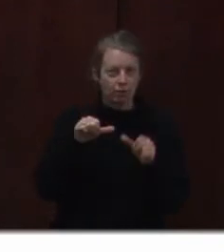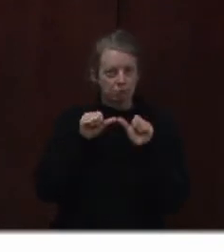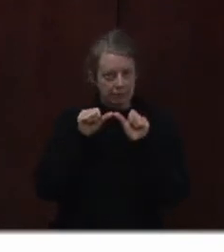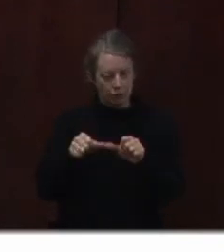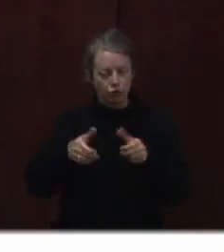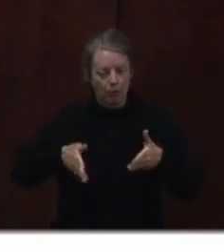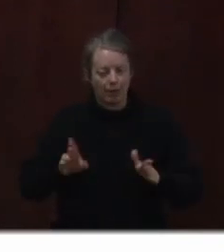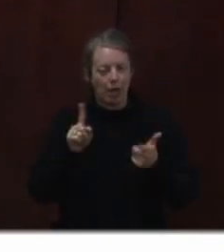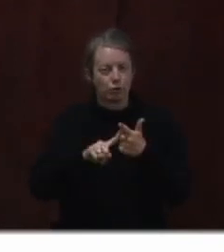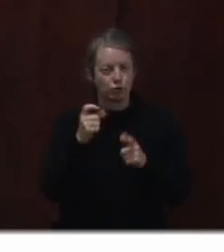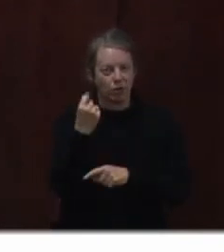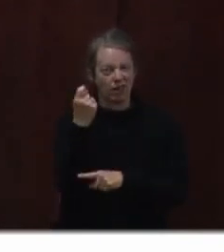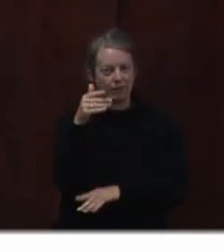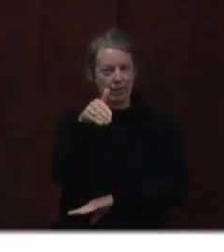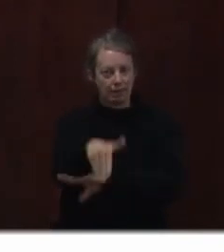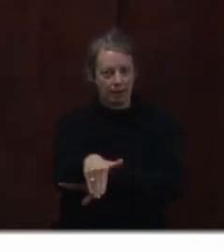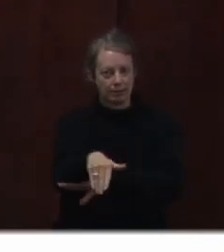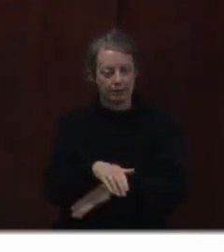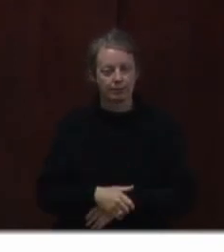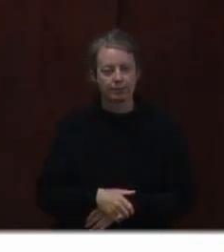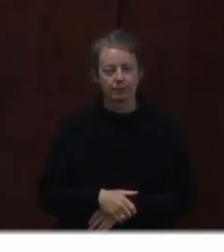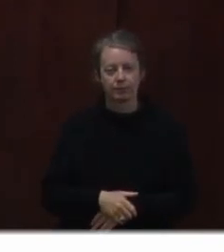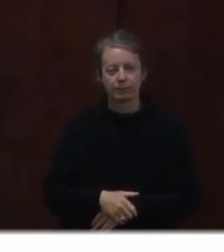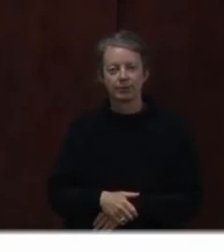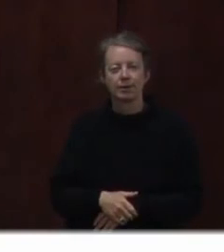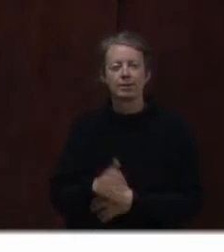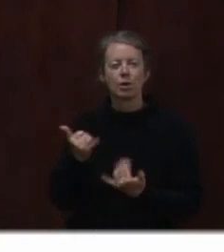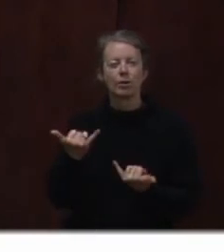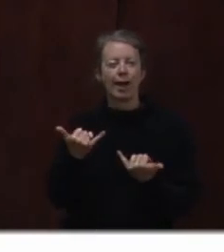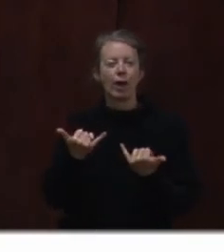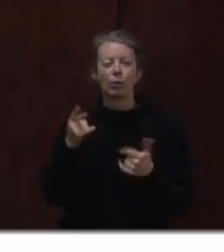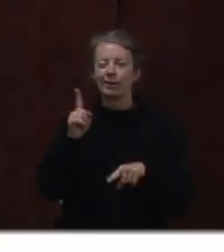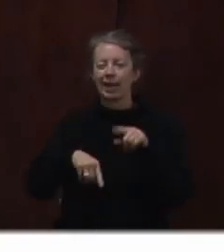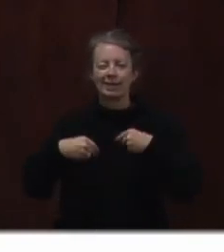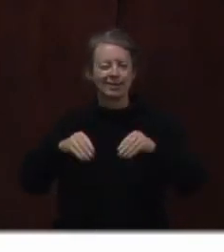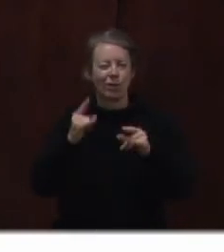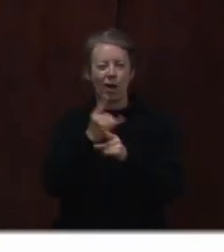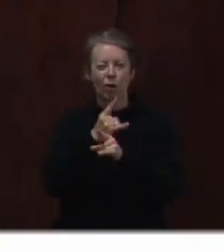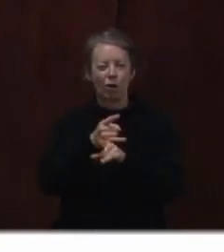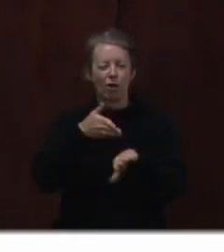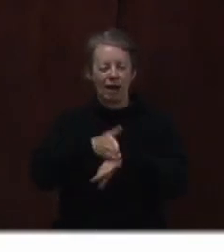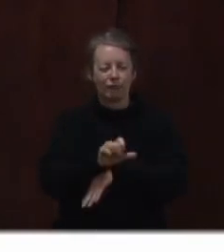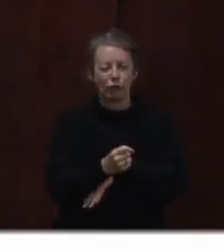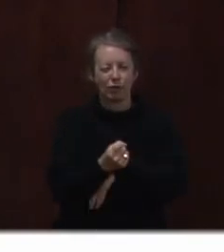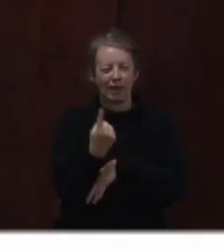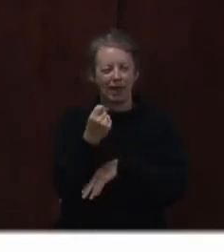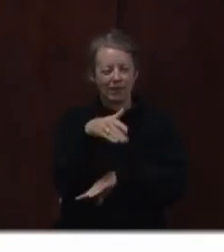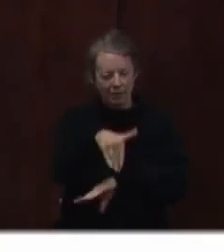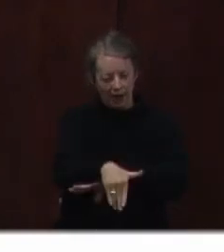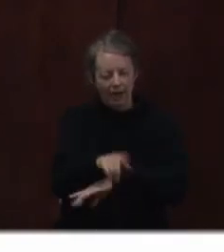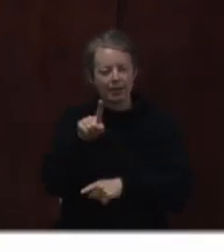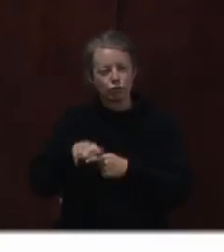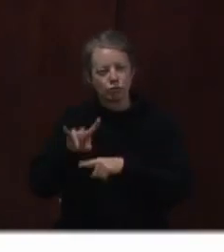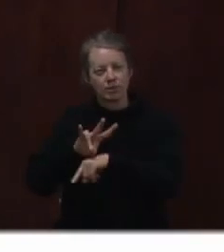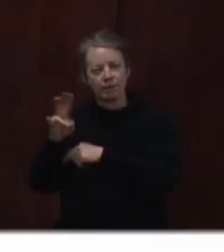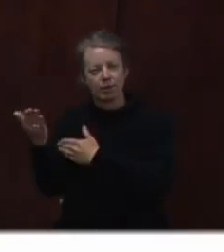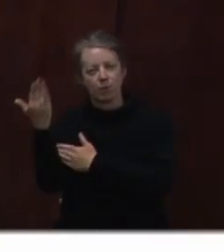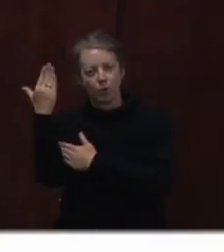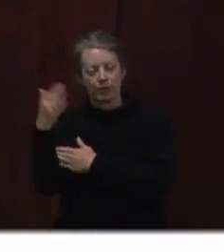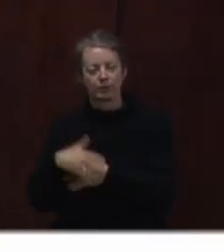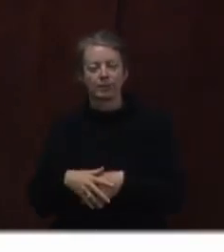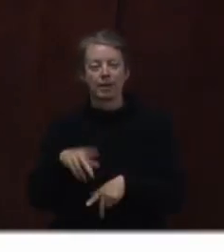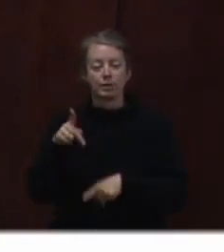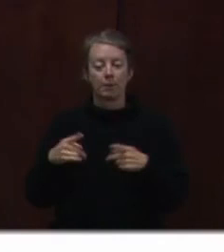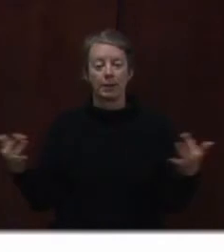until 11. So now that curfew for alcohol sales is 11 to 7 a.m. Mass gathering limits went back to where they previously were